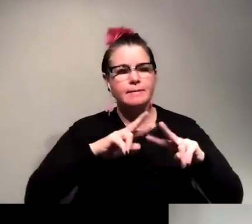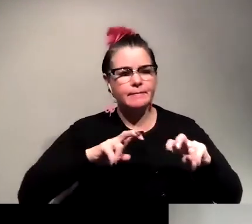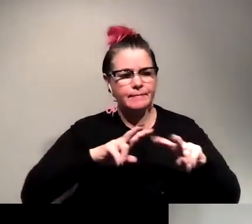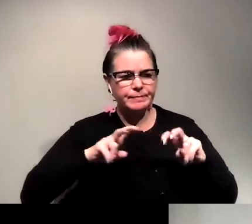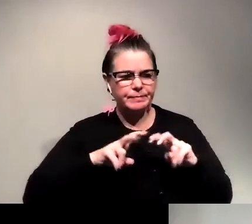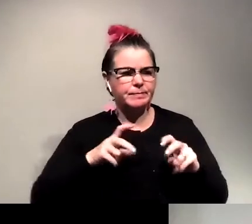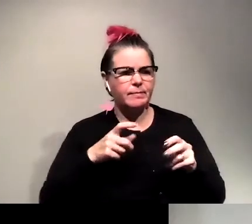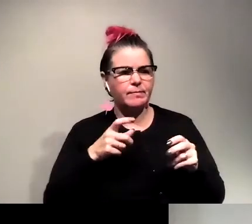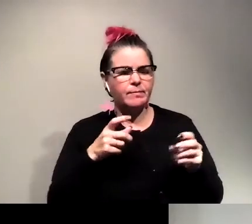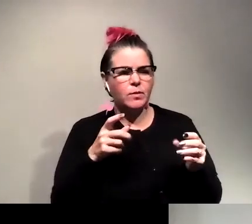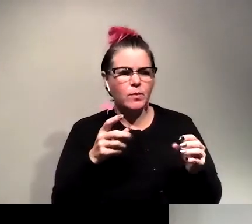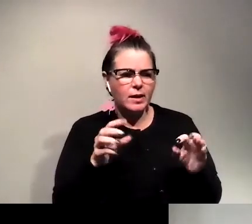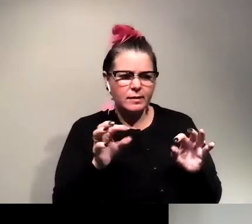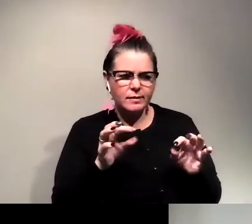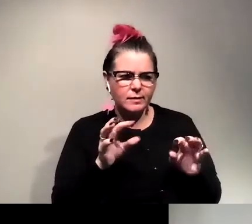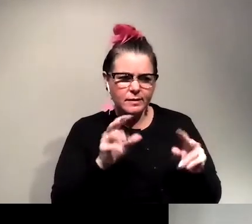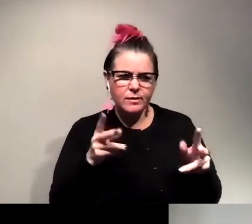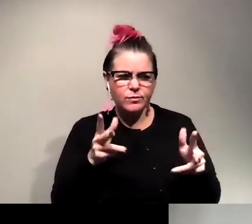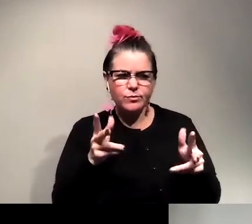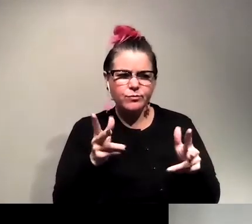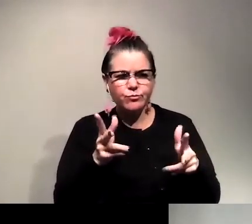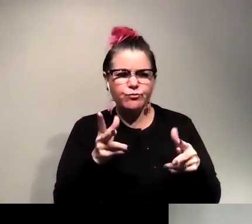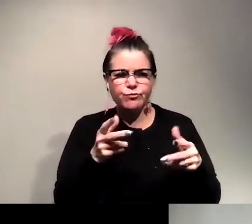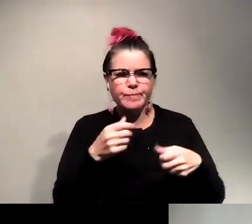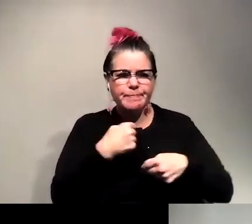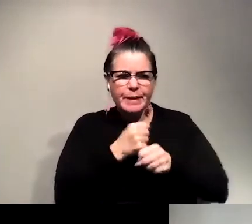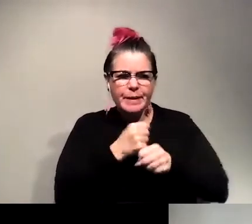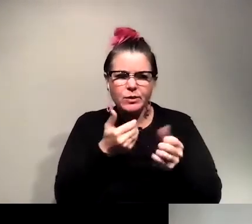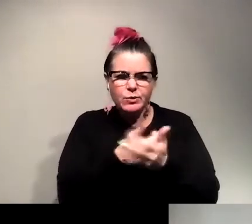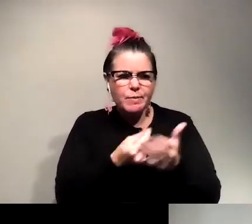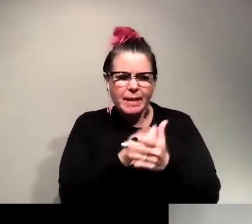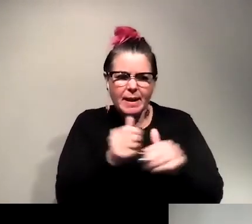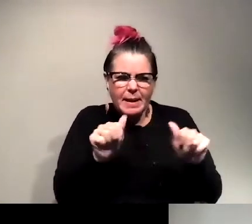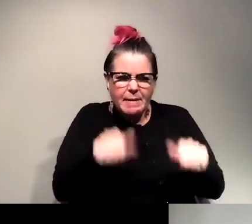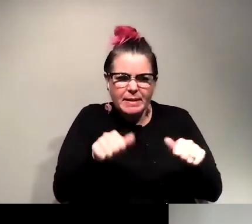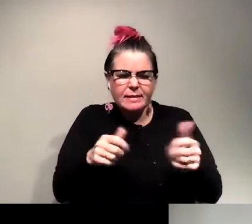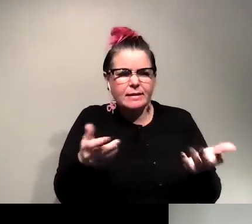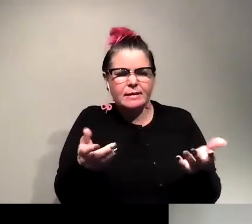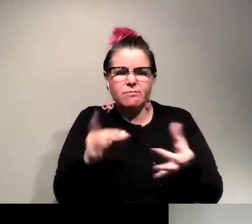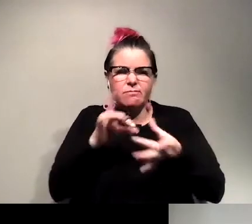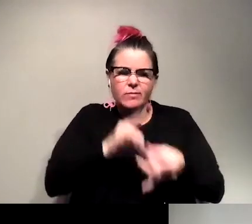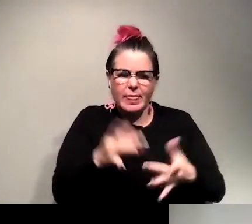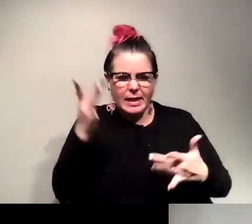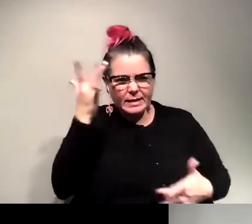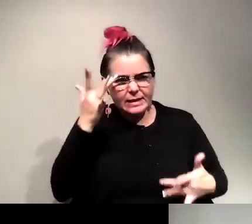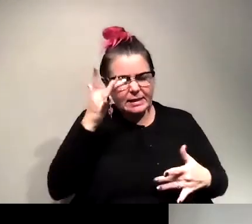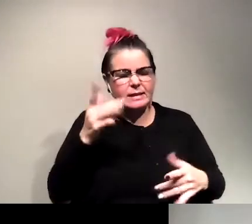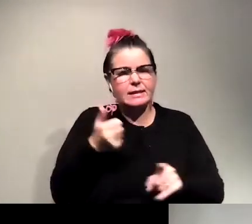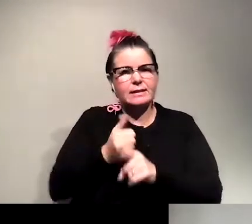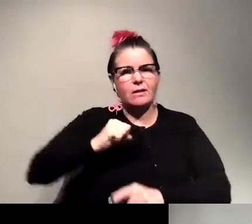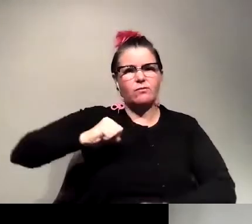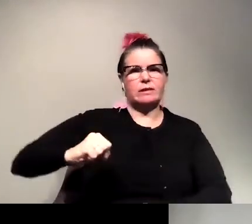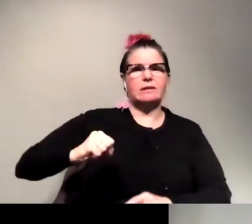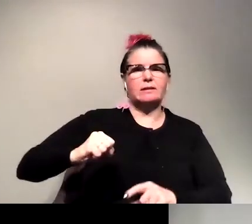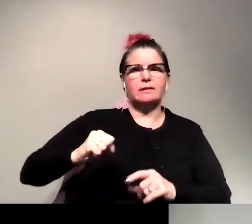or reproductive ability, I guess, in the pathogen that is resistant to a group